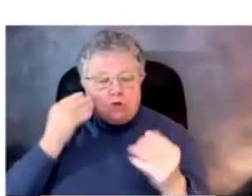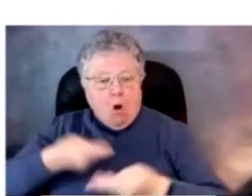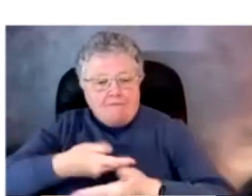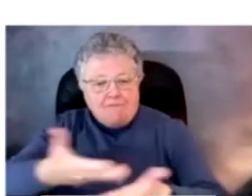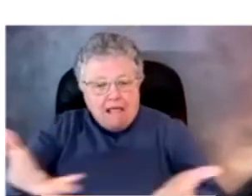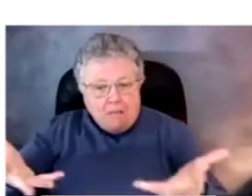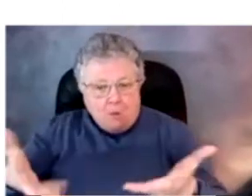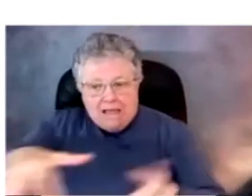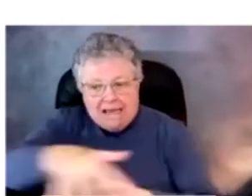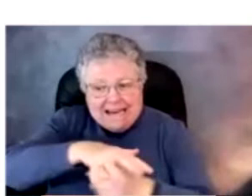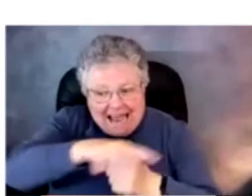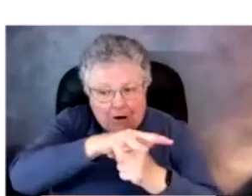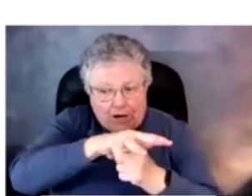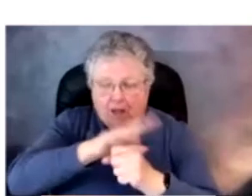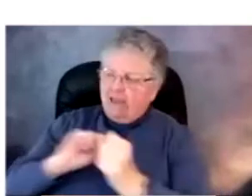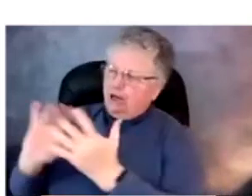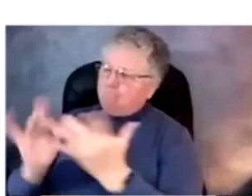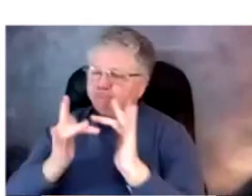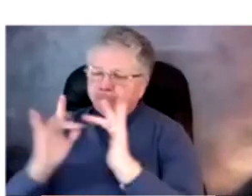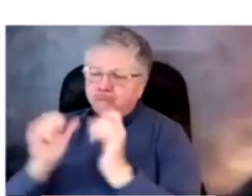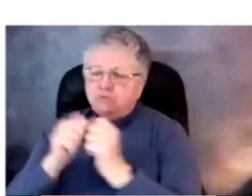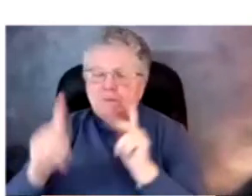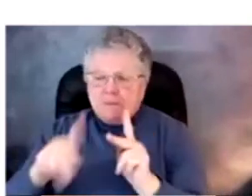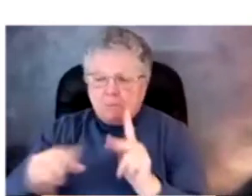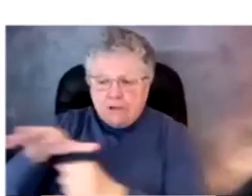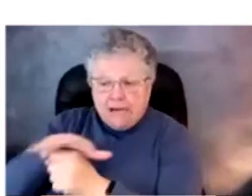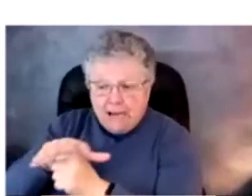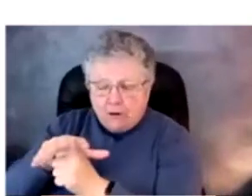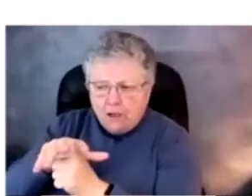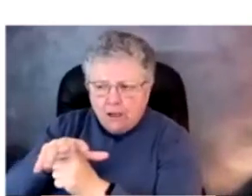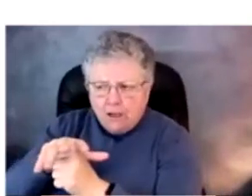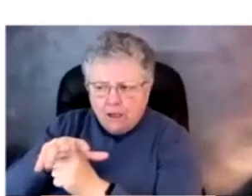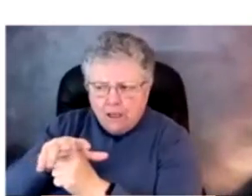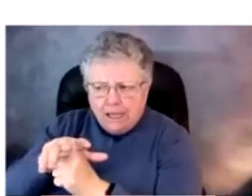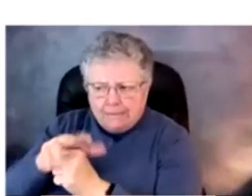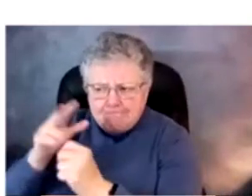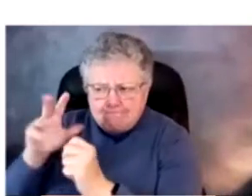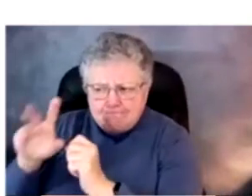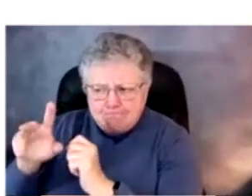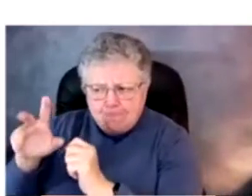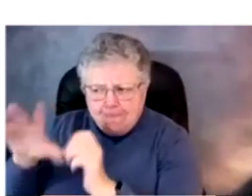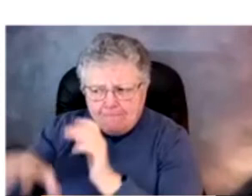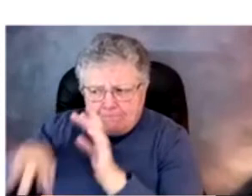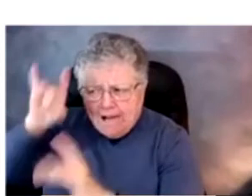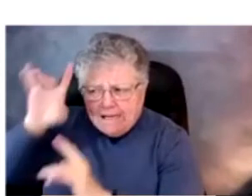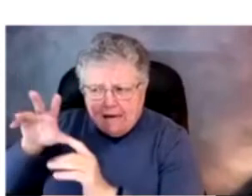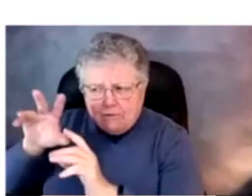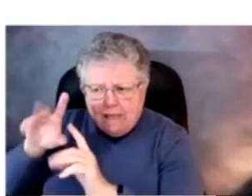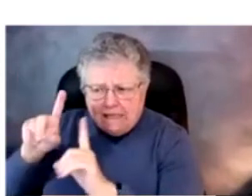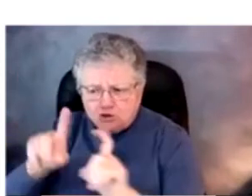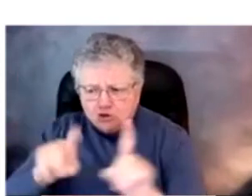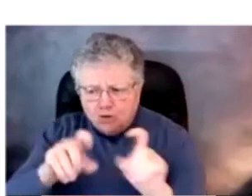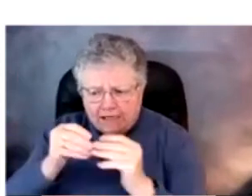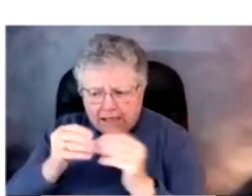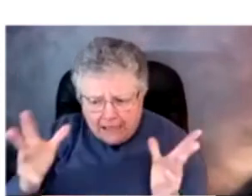this group and kind of get tips on how to do the survey design, how to get a statistically, relevant amount